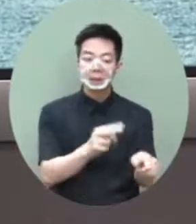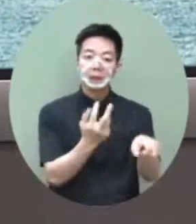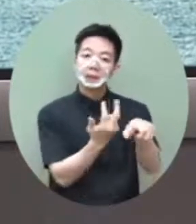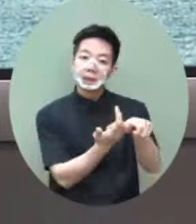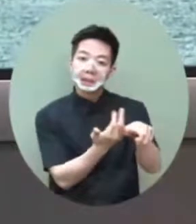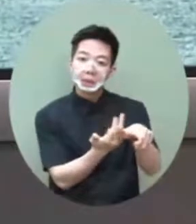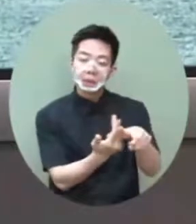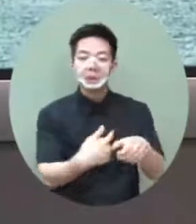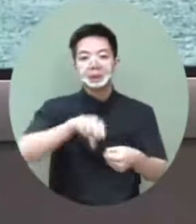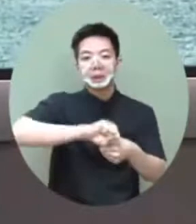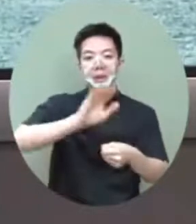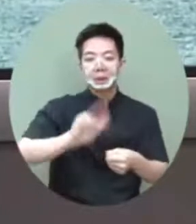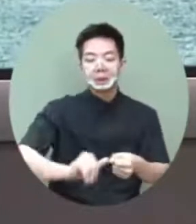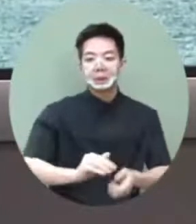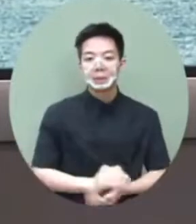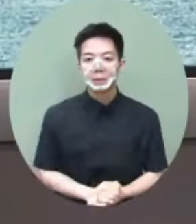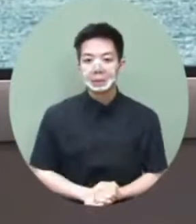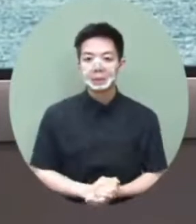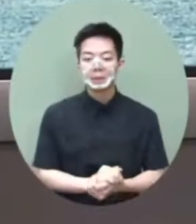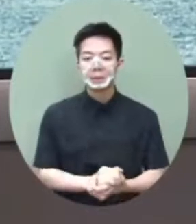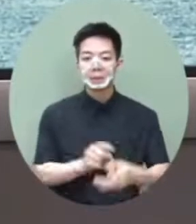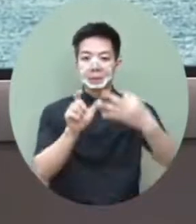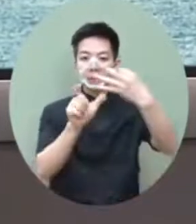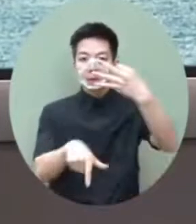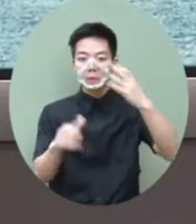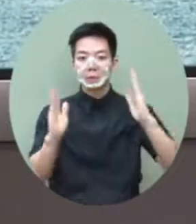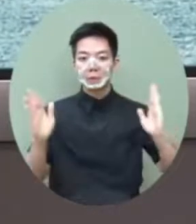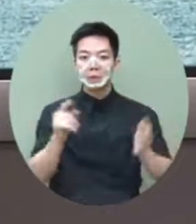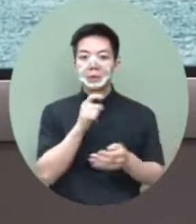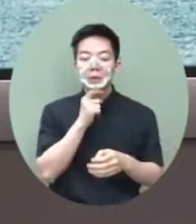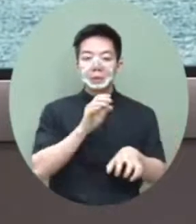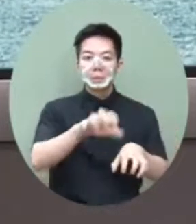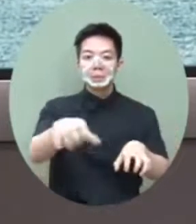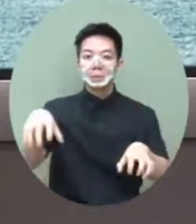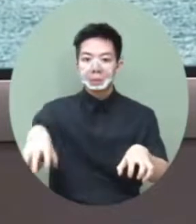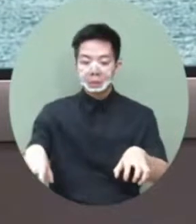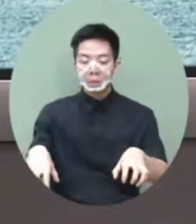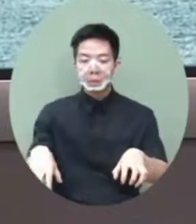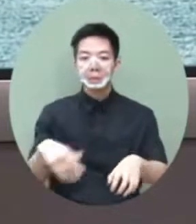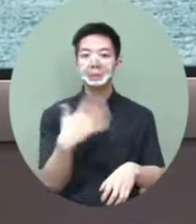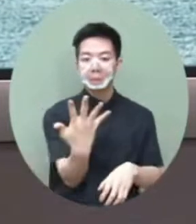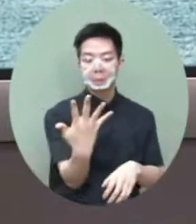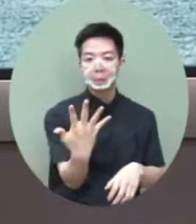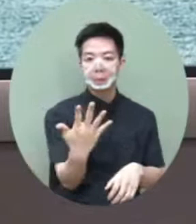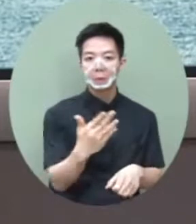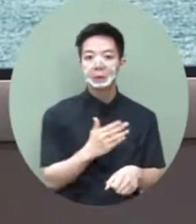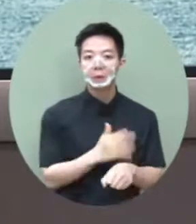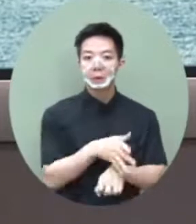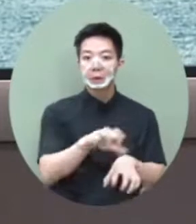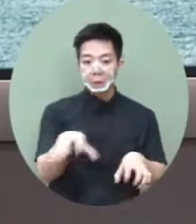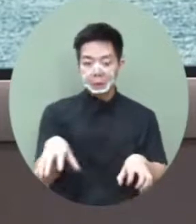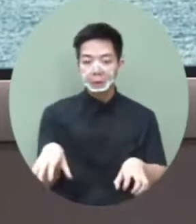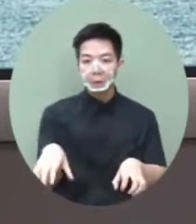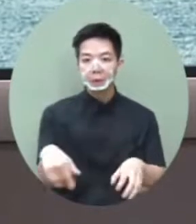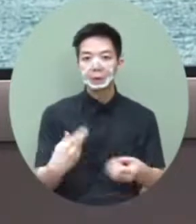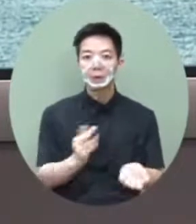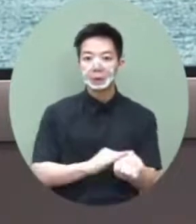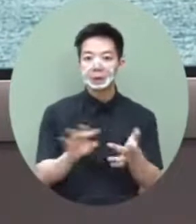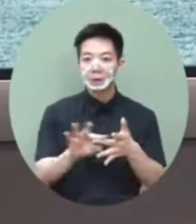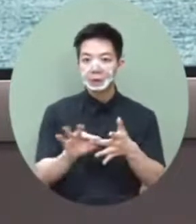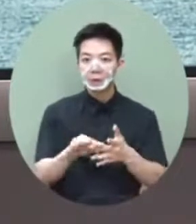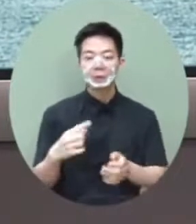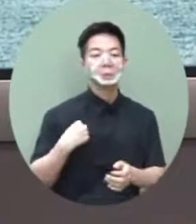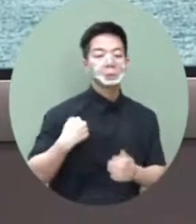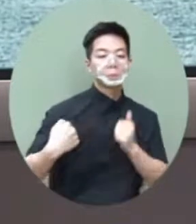community treatment facilities. With their help, we can better use these facilities. Within March, there are